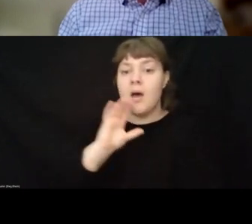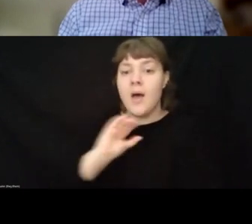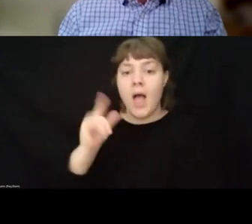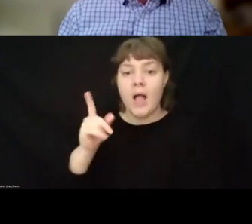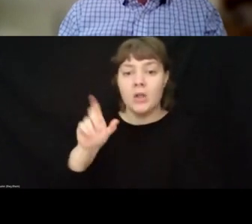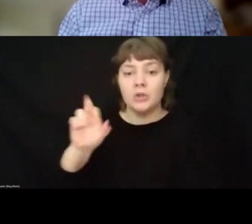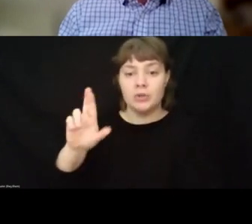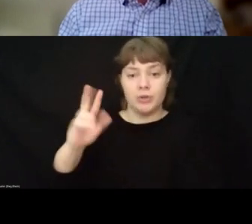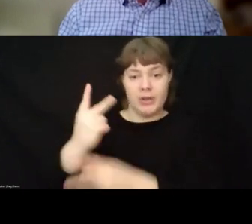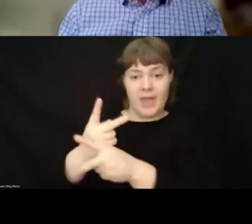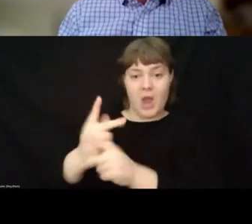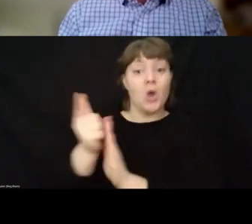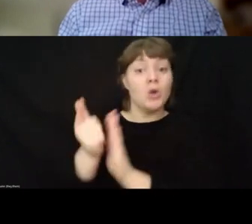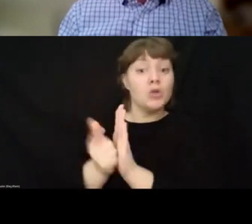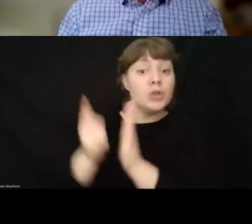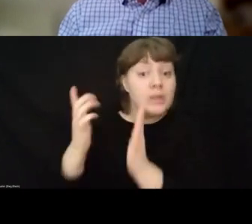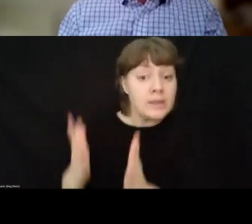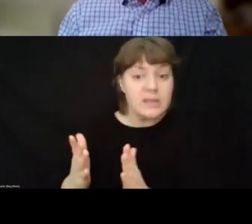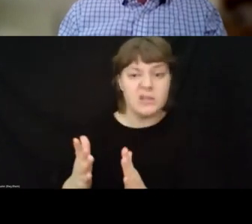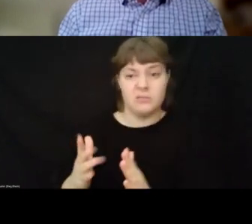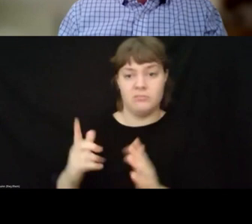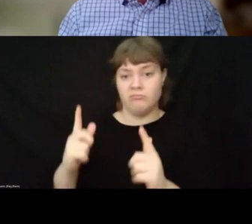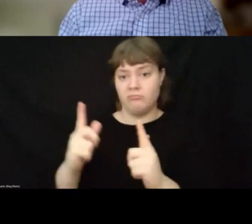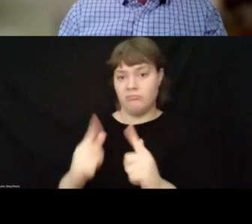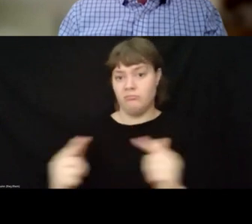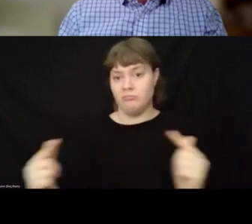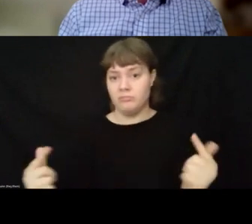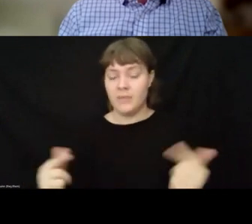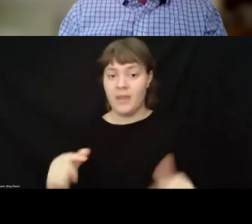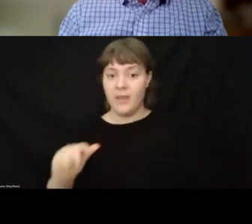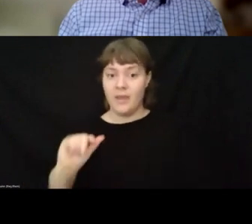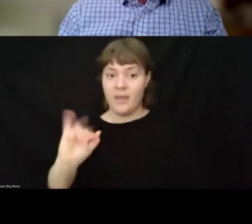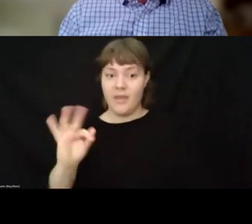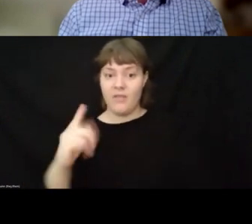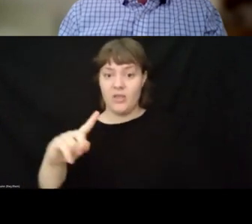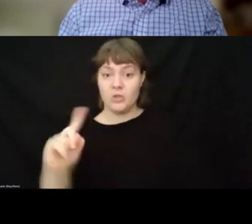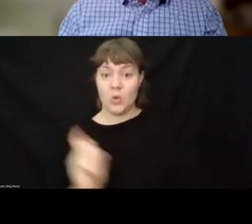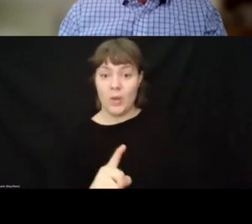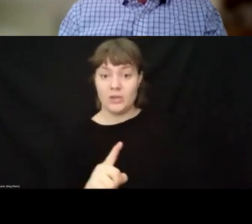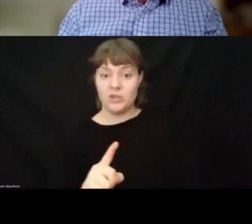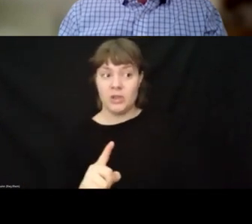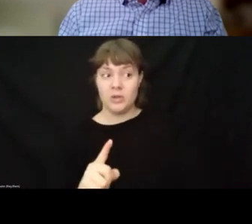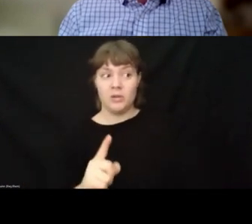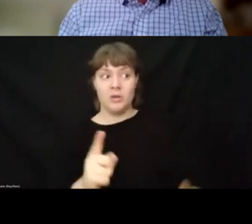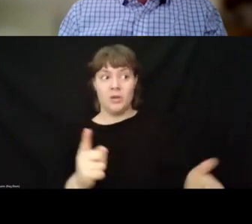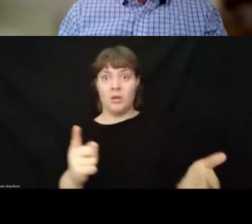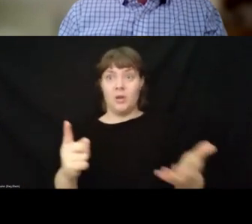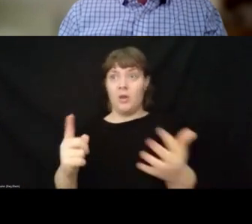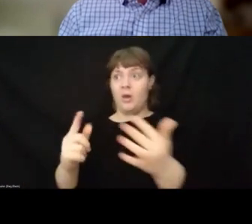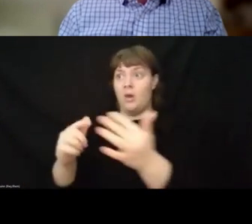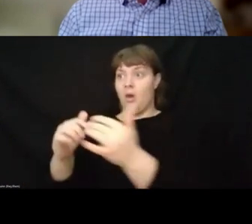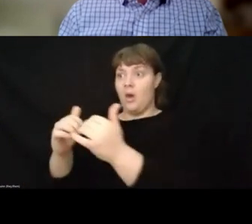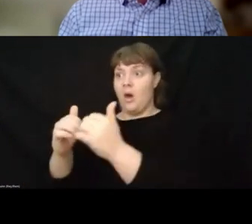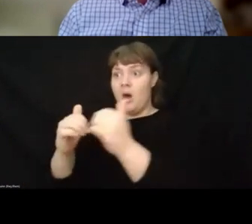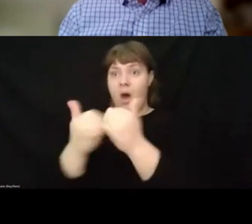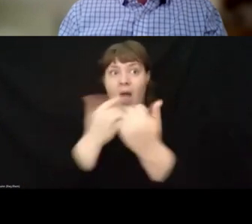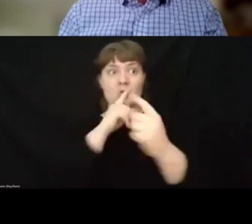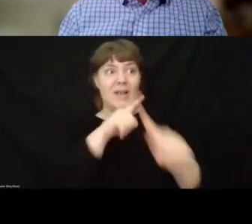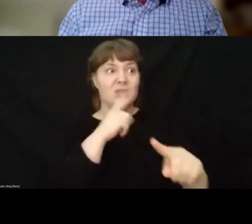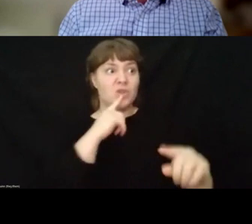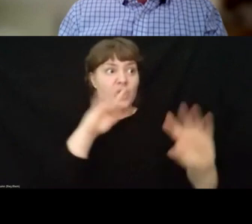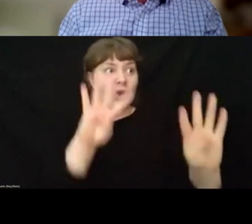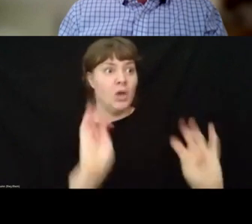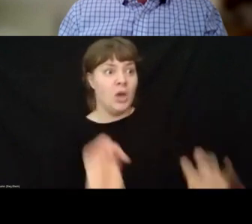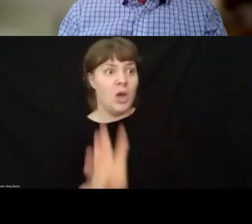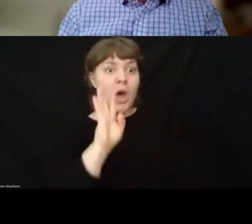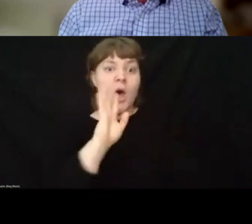So we usually get, if there's a question that nobody else can answer, it usually lands in case management, and that's okay